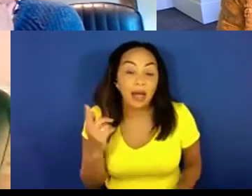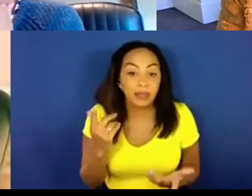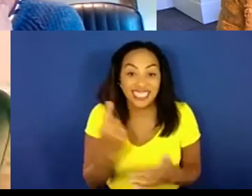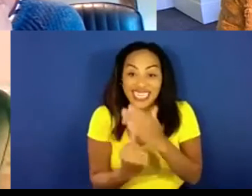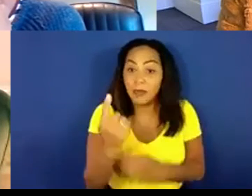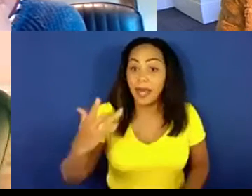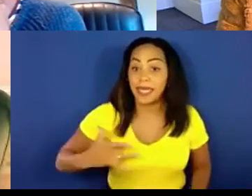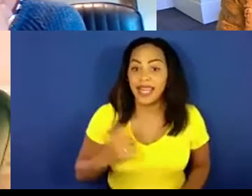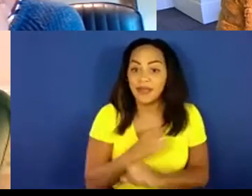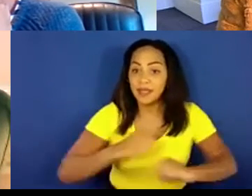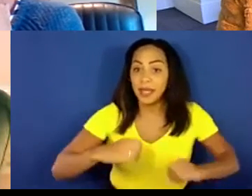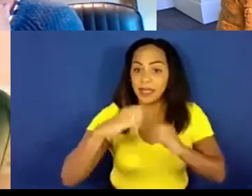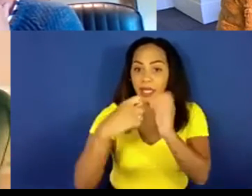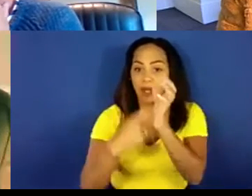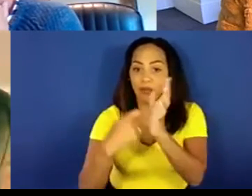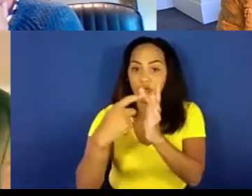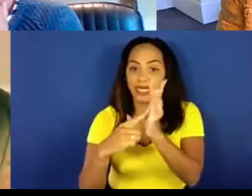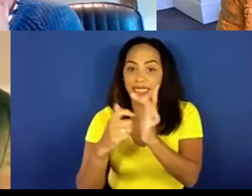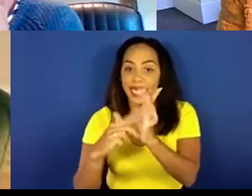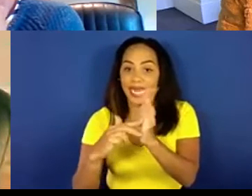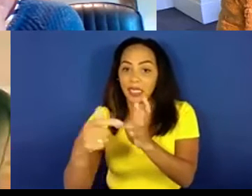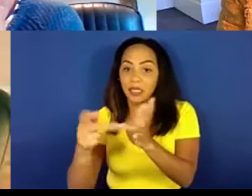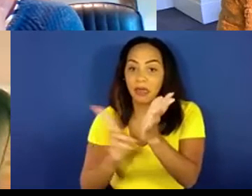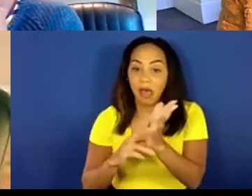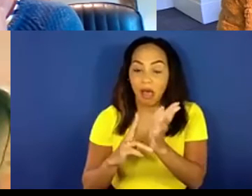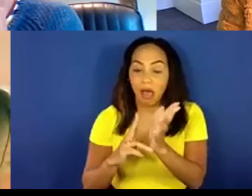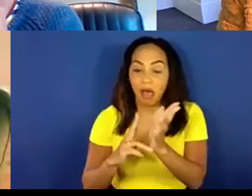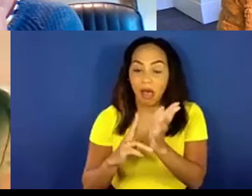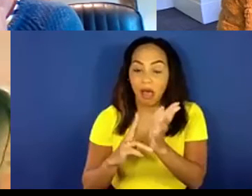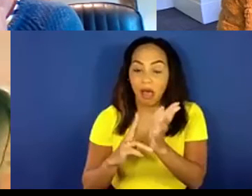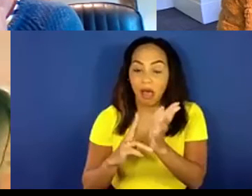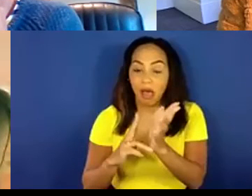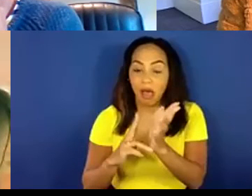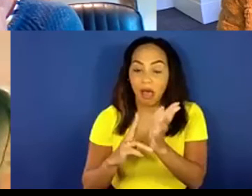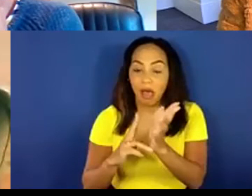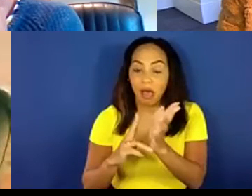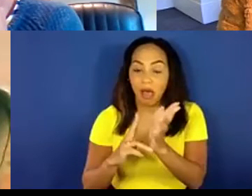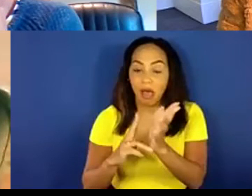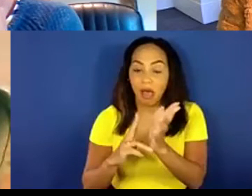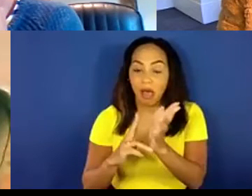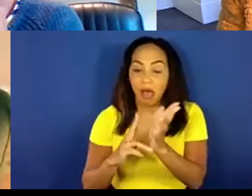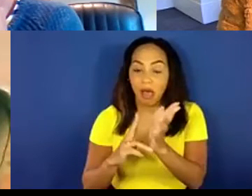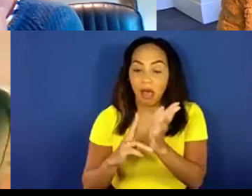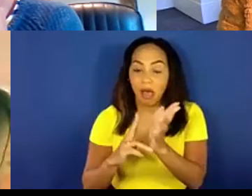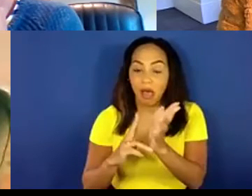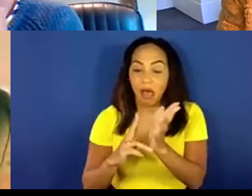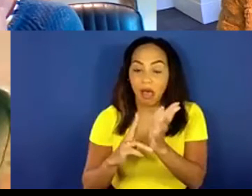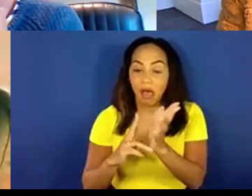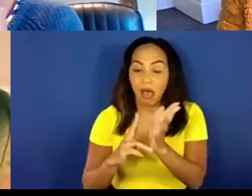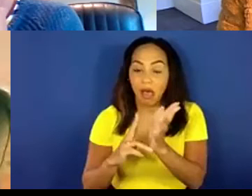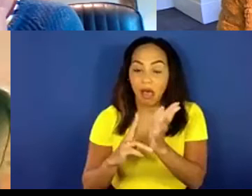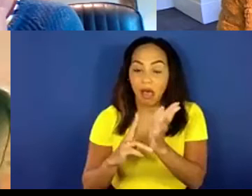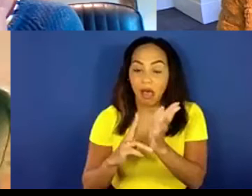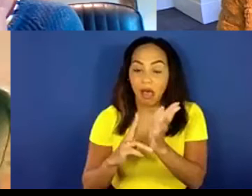a fantastic piece of work. The mayoral hustings, so that was a great piece of work. So organised through the Voice and Influence